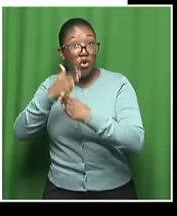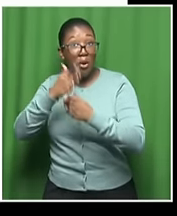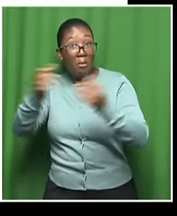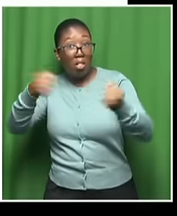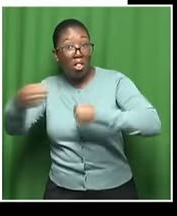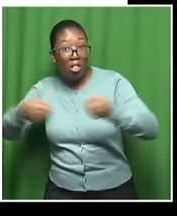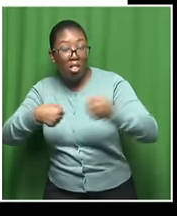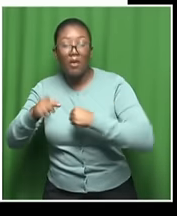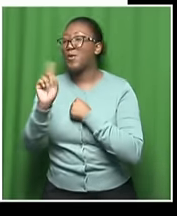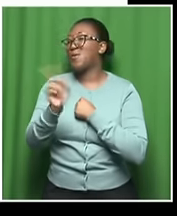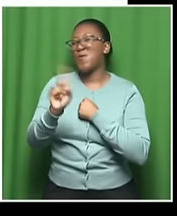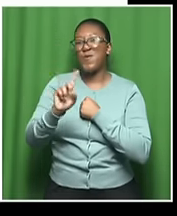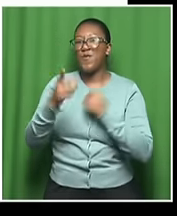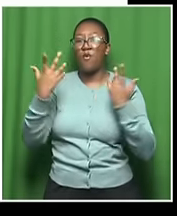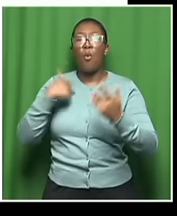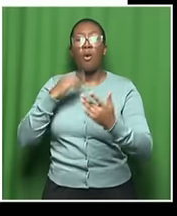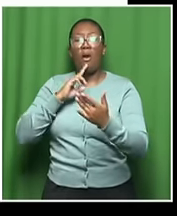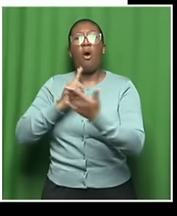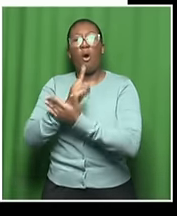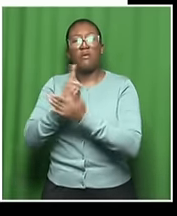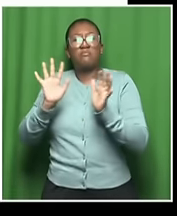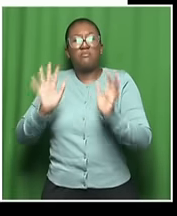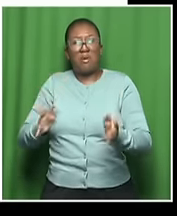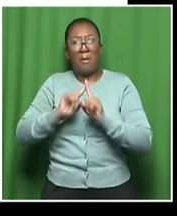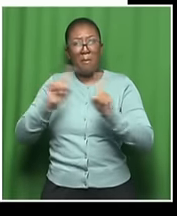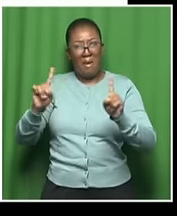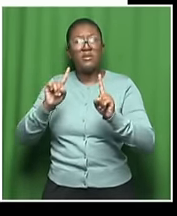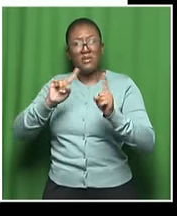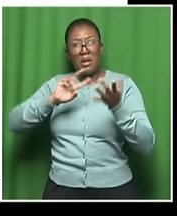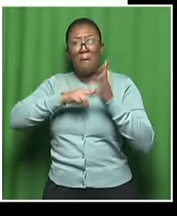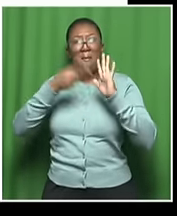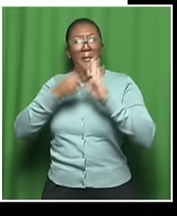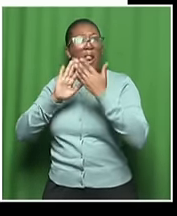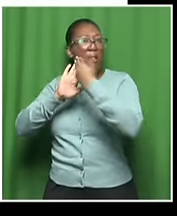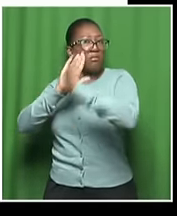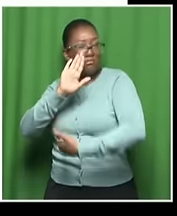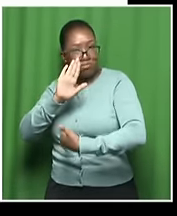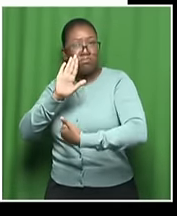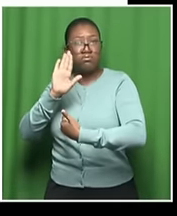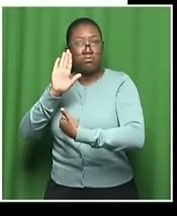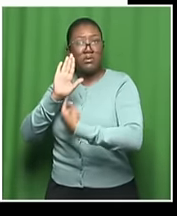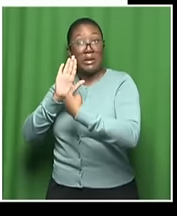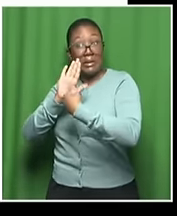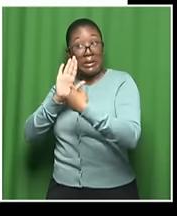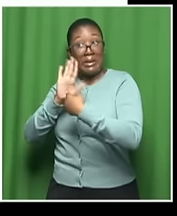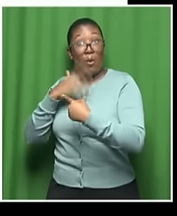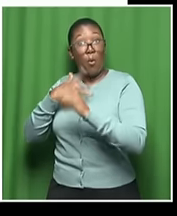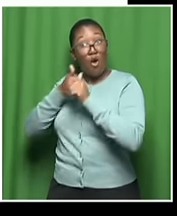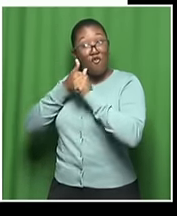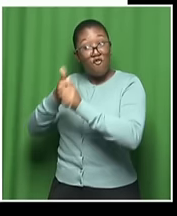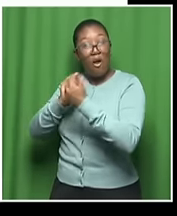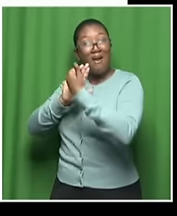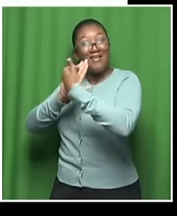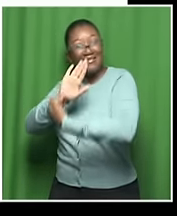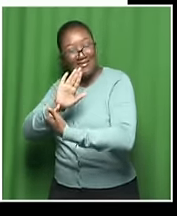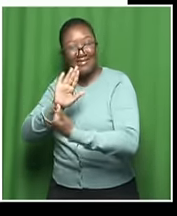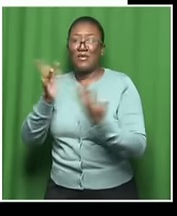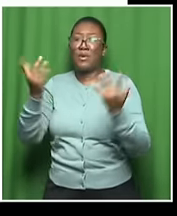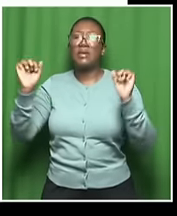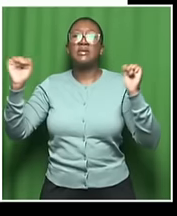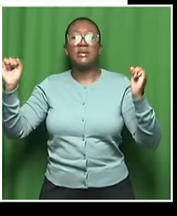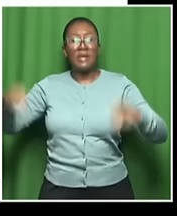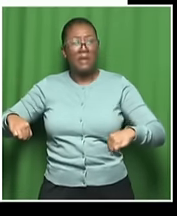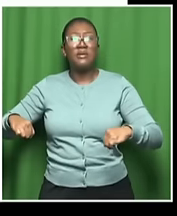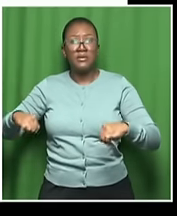a plan which we say that if we follow these building blocks, then we will create